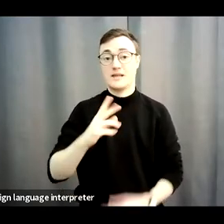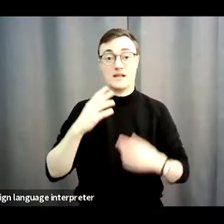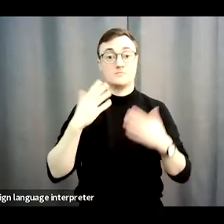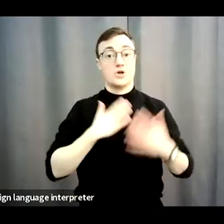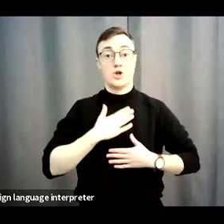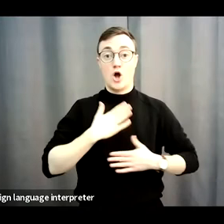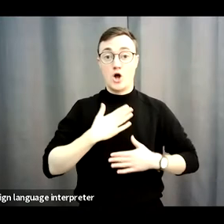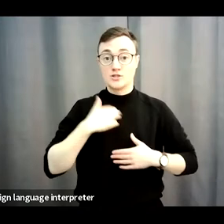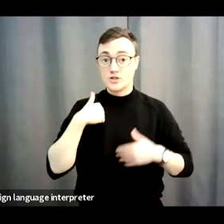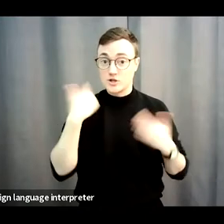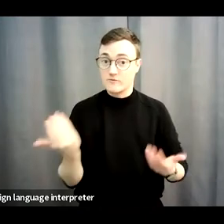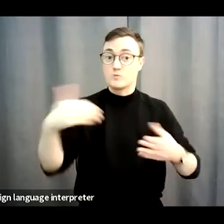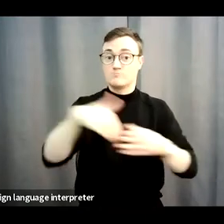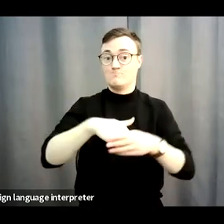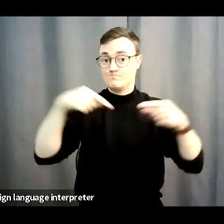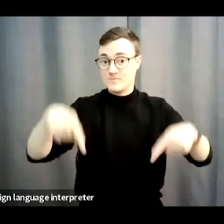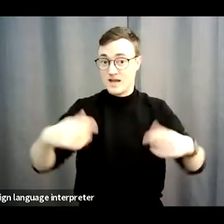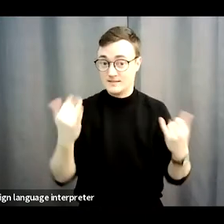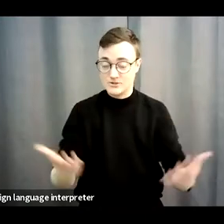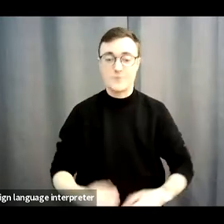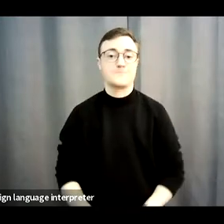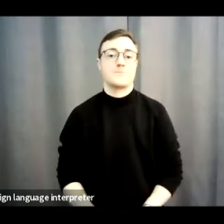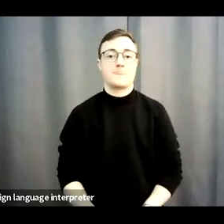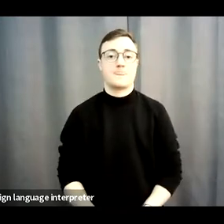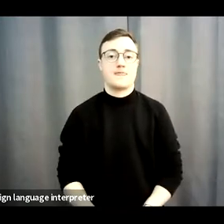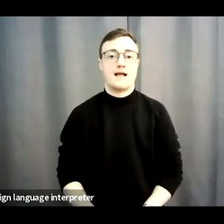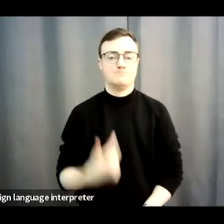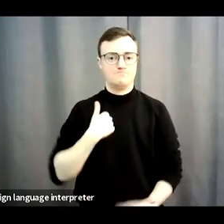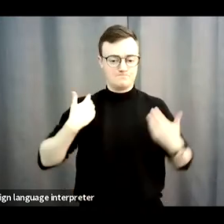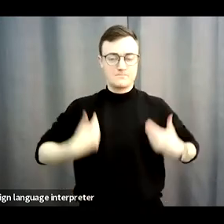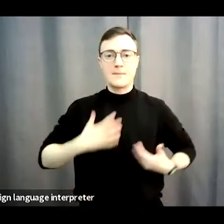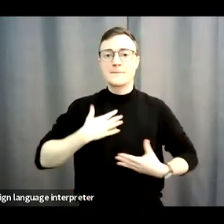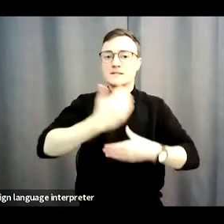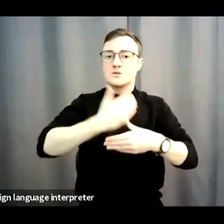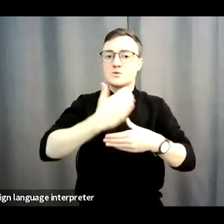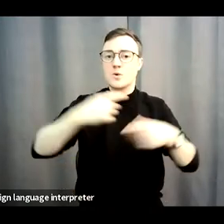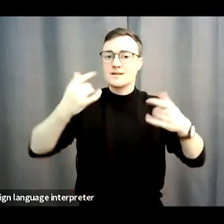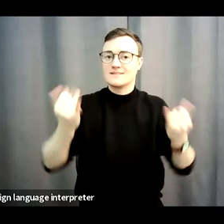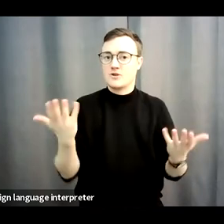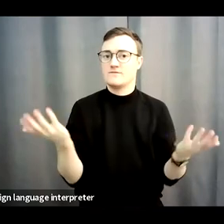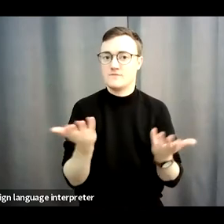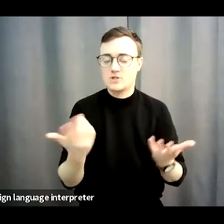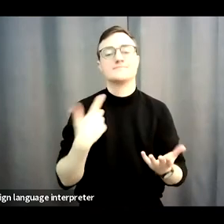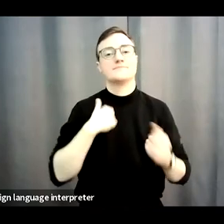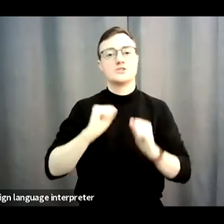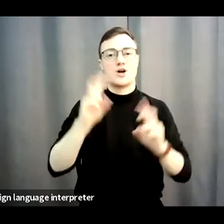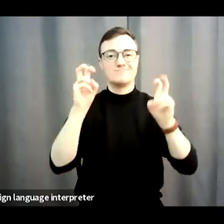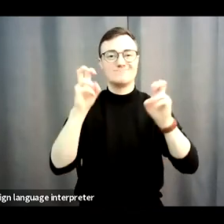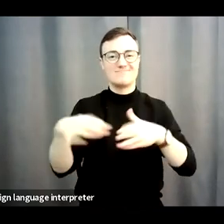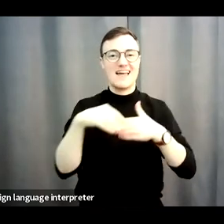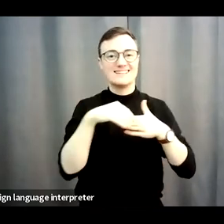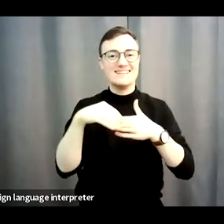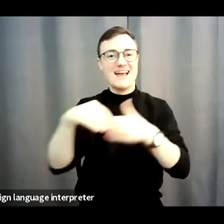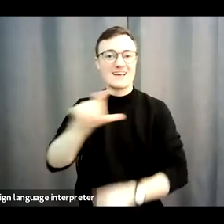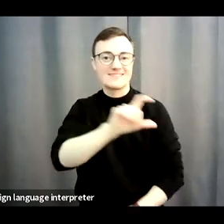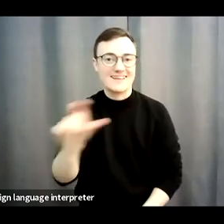event. My role today is to assist in guiding the webinar throughout the day. And I